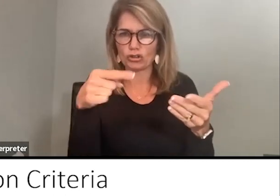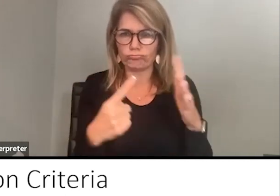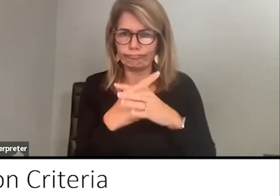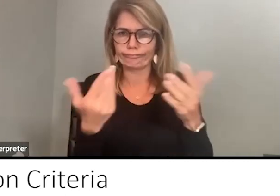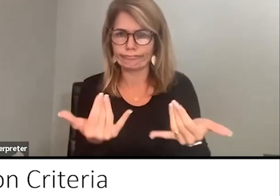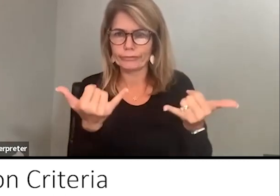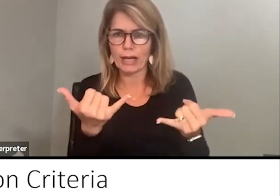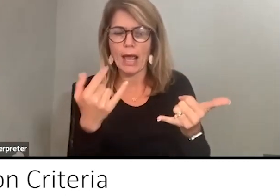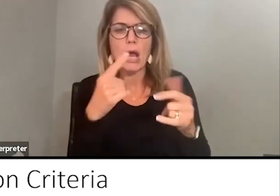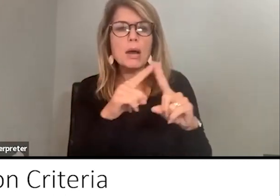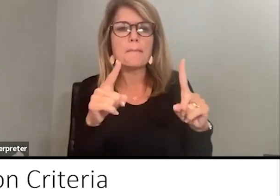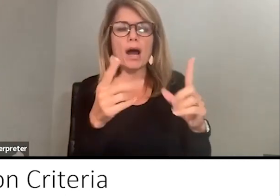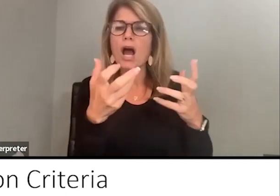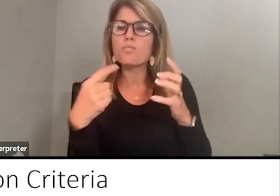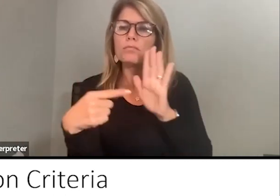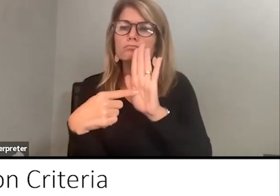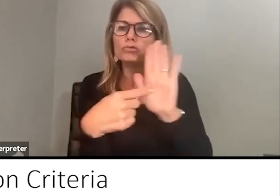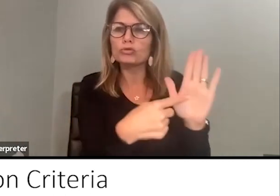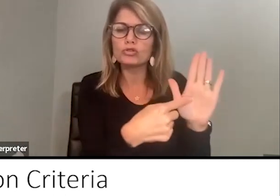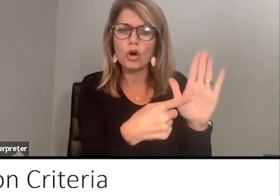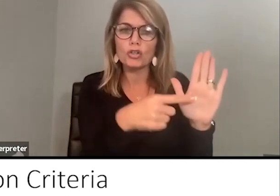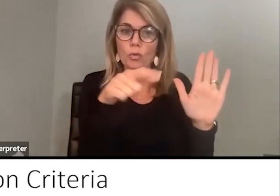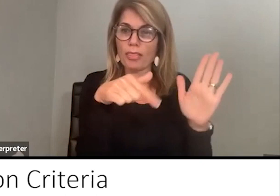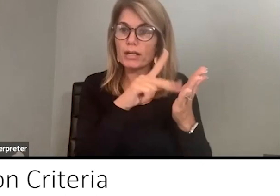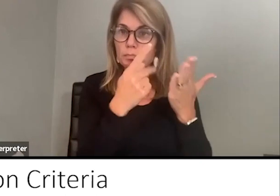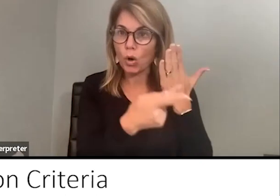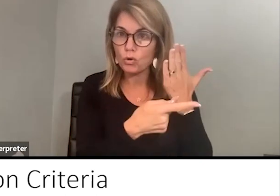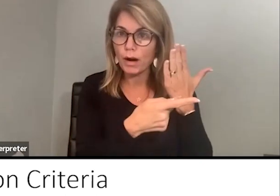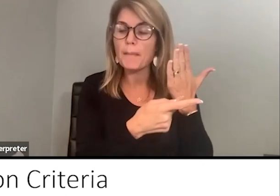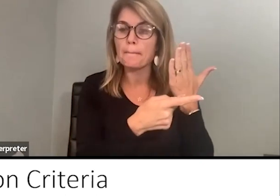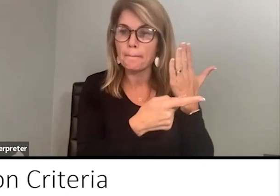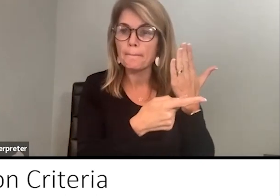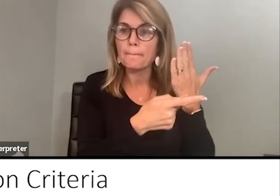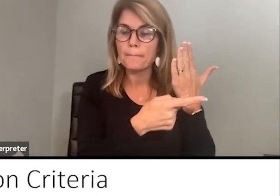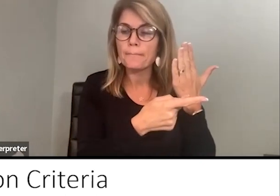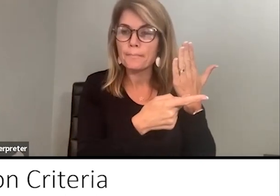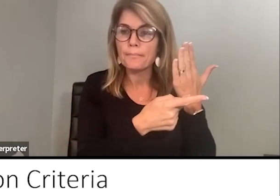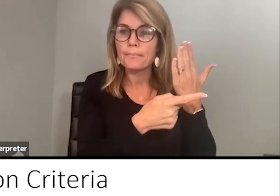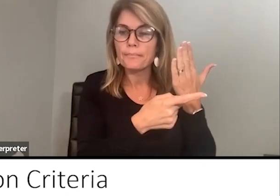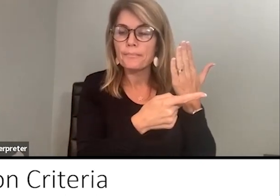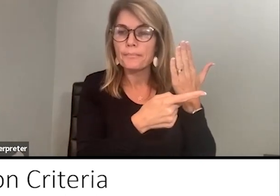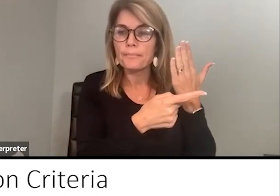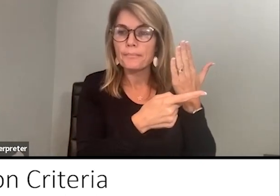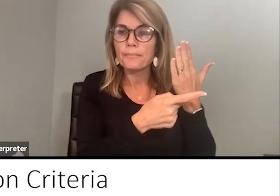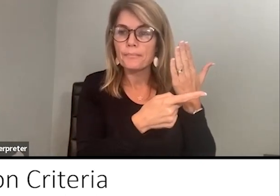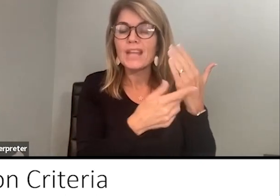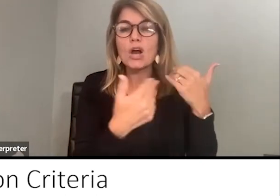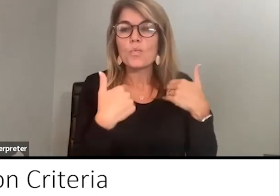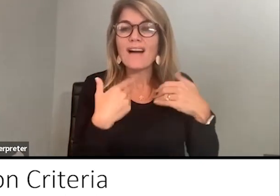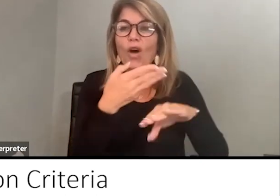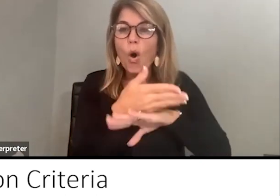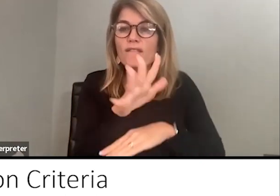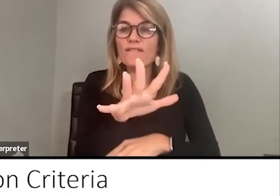want you to notice in this program, and this is a program that largely will, we have over 500